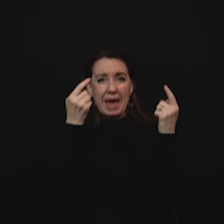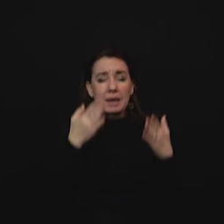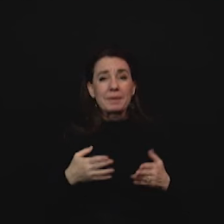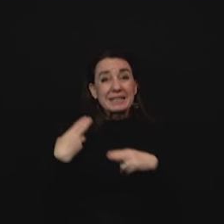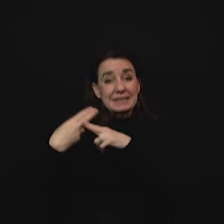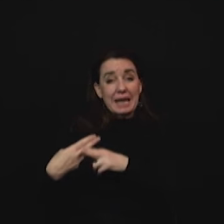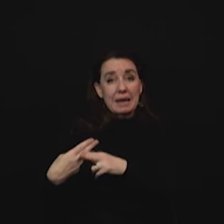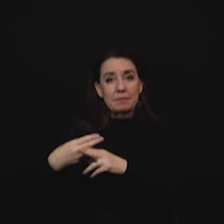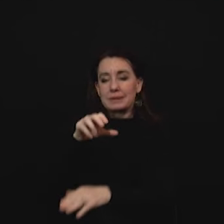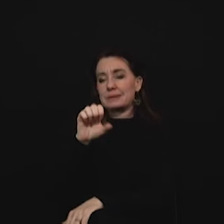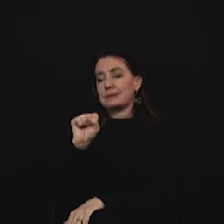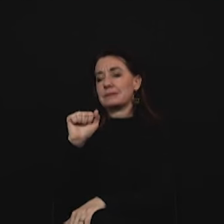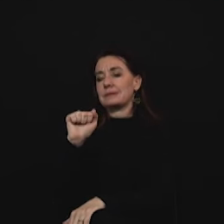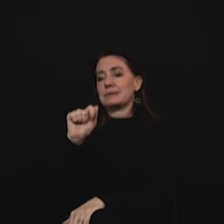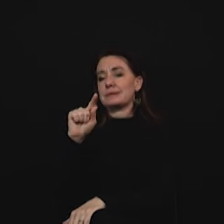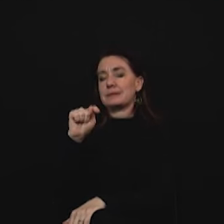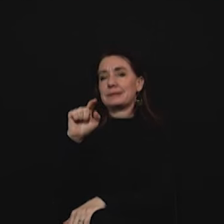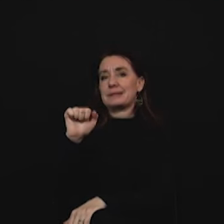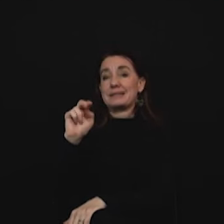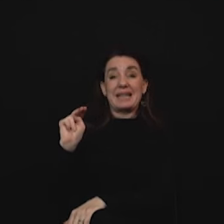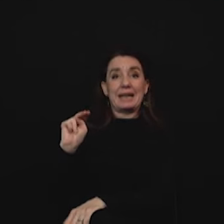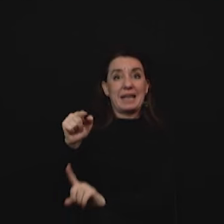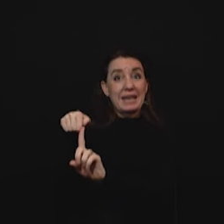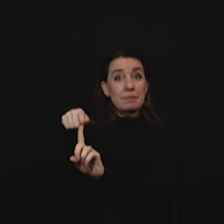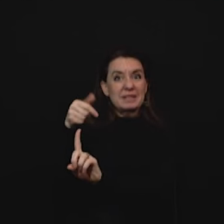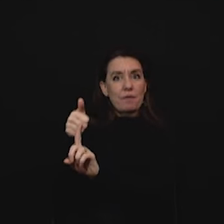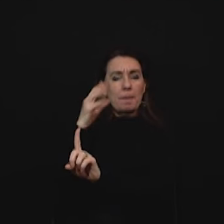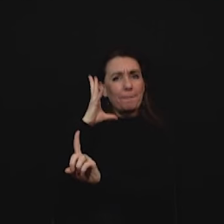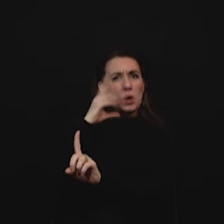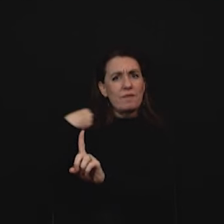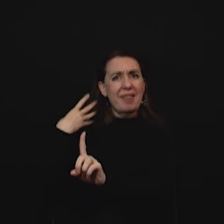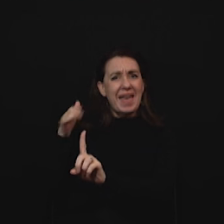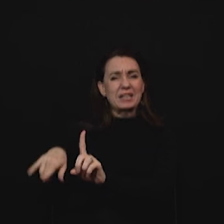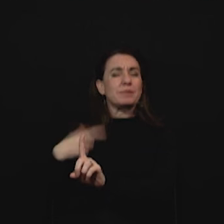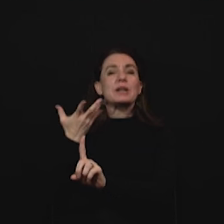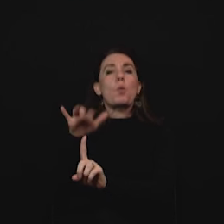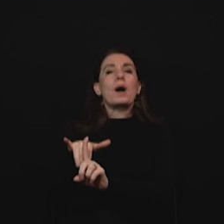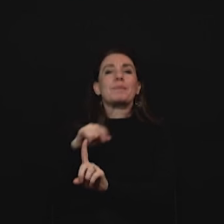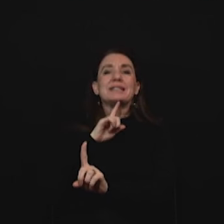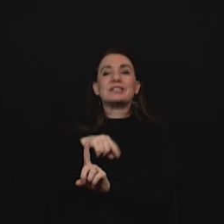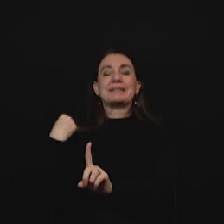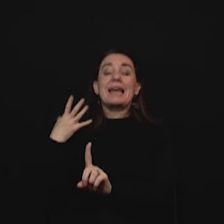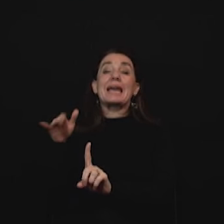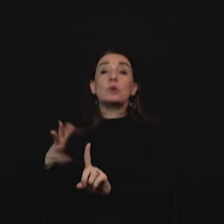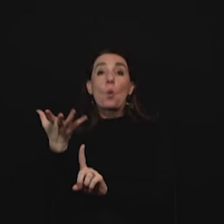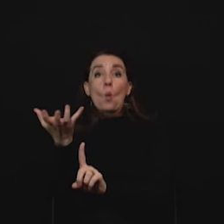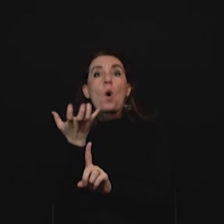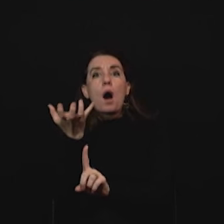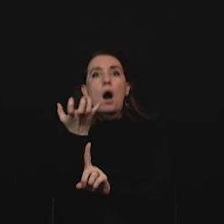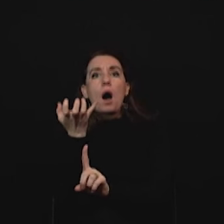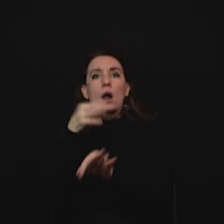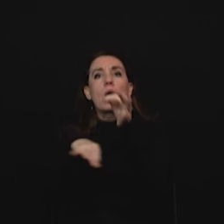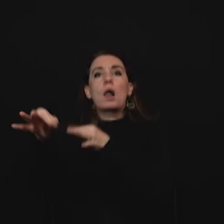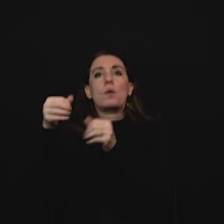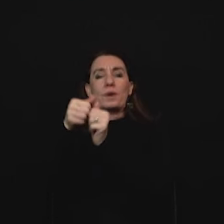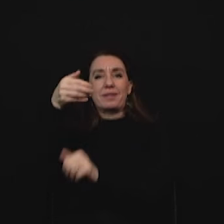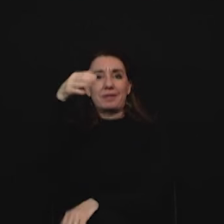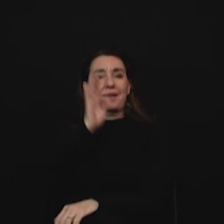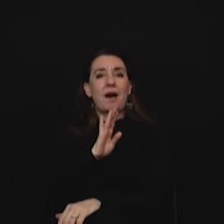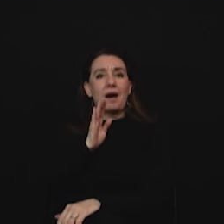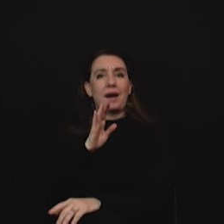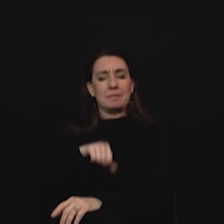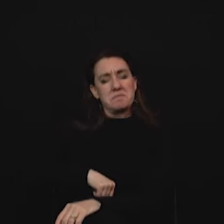was Satan. And Satan had once been the most beautiful angel, but he didn't want to be just an angel. He wanted to be God. He